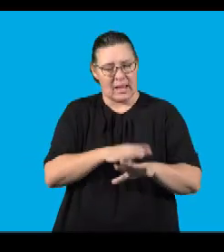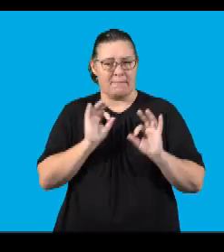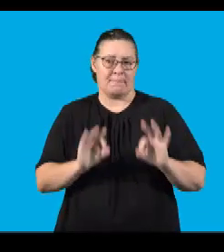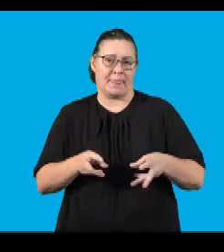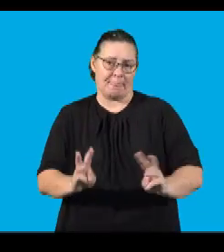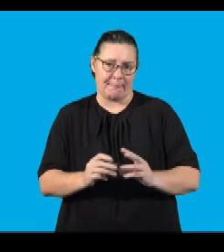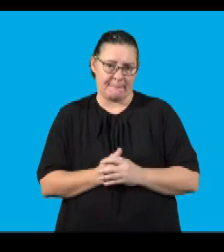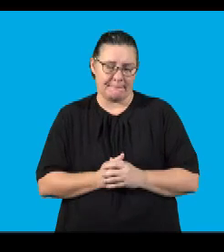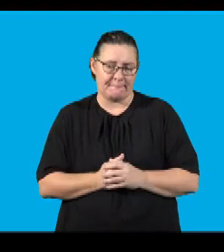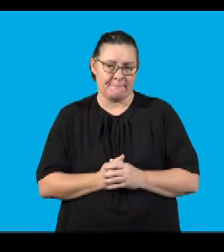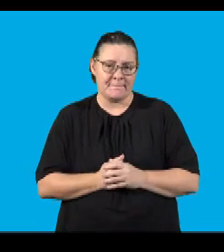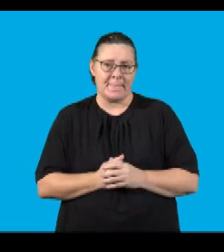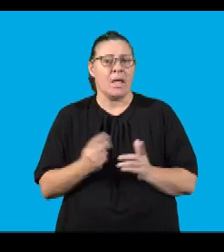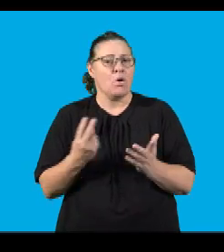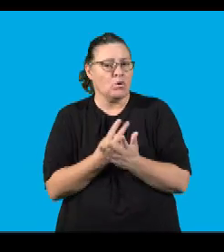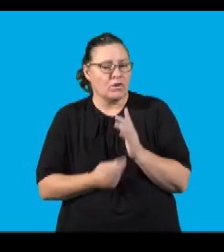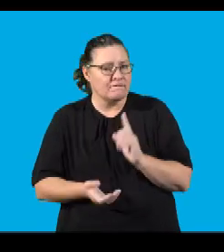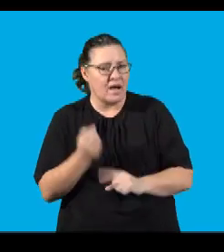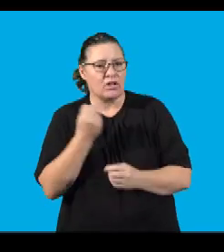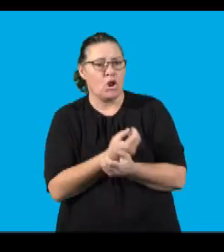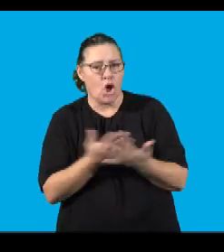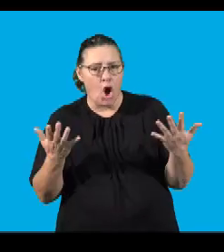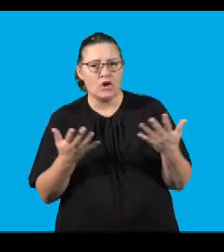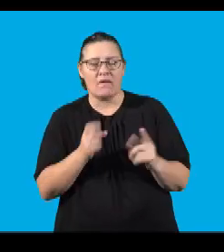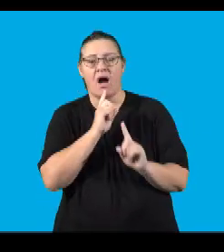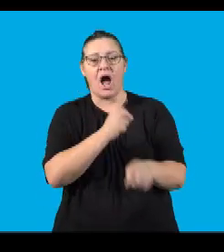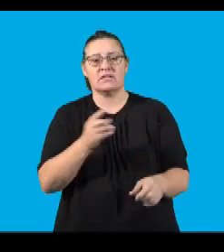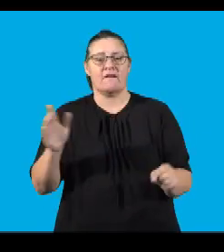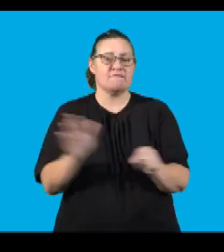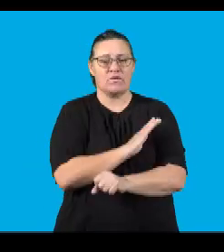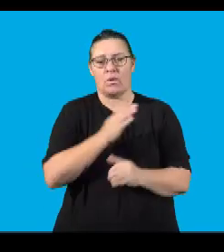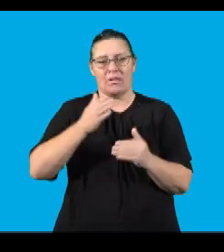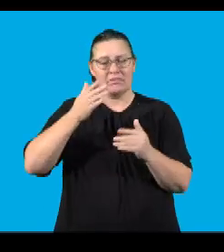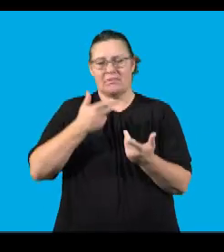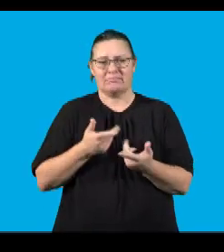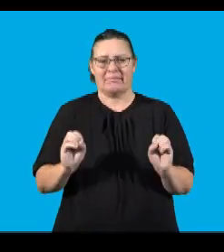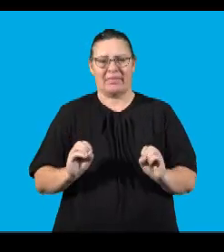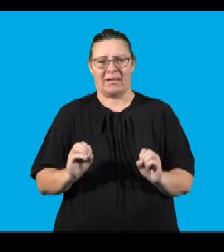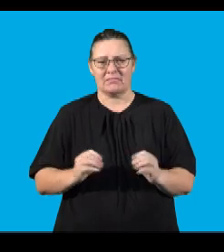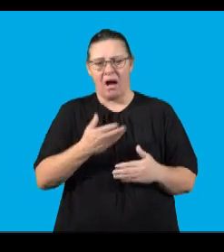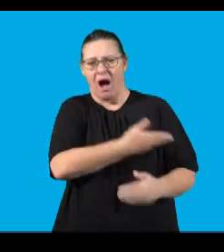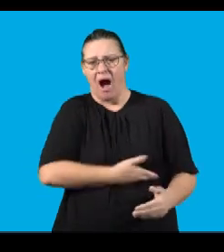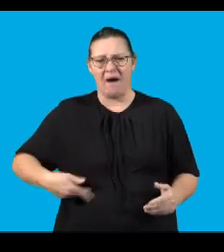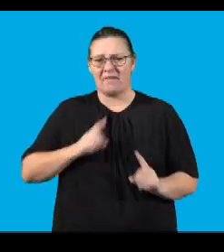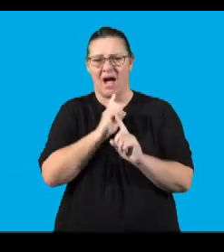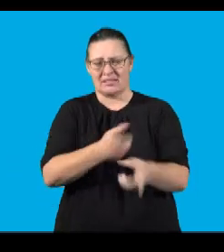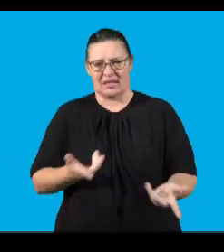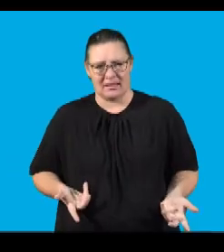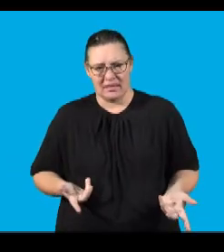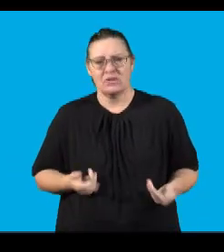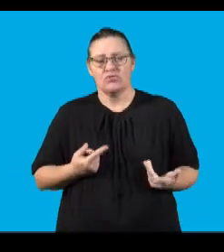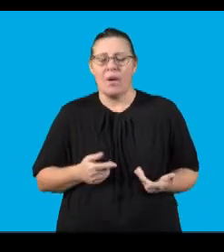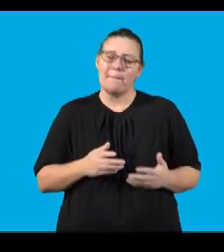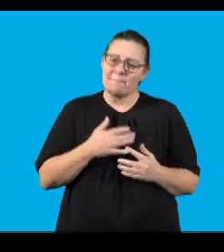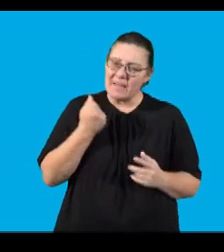time effectively. We also find a lot of incomplete answers. This is very important and will give you